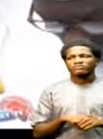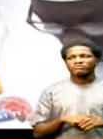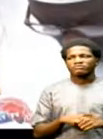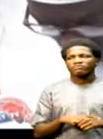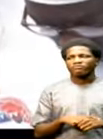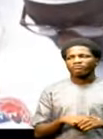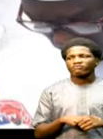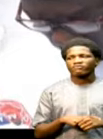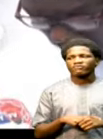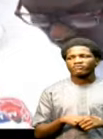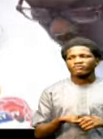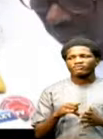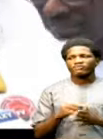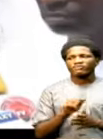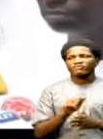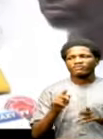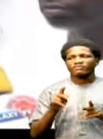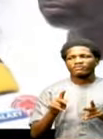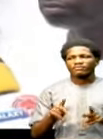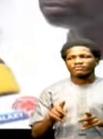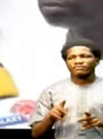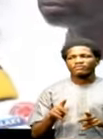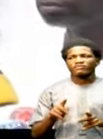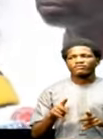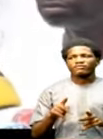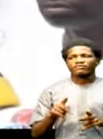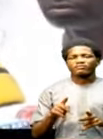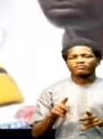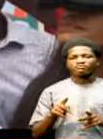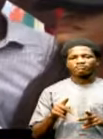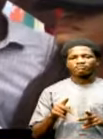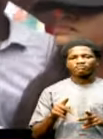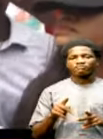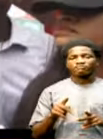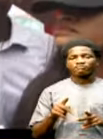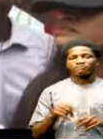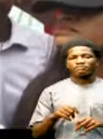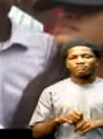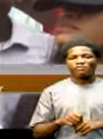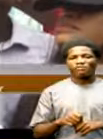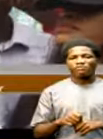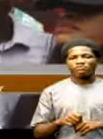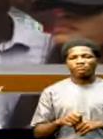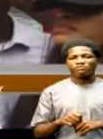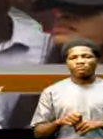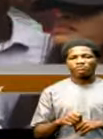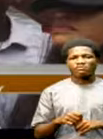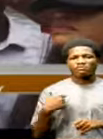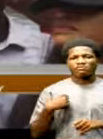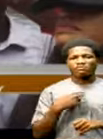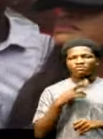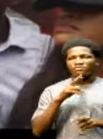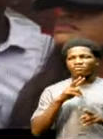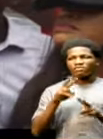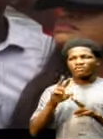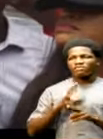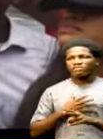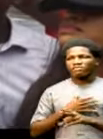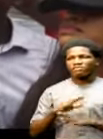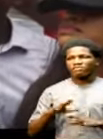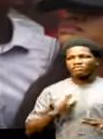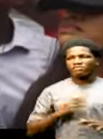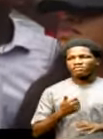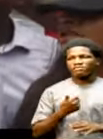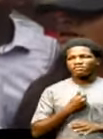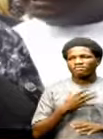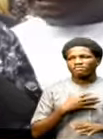person who fought for this democracy become president of Nigeria. And we're looking at our children, ourselves, and the future